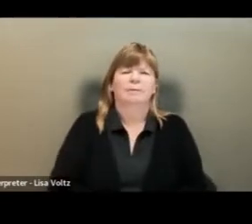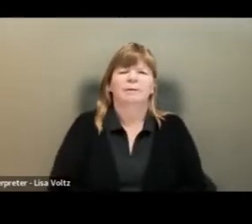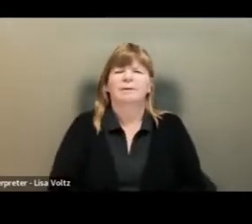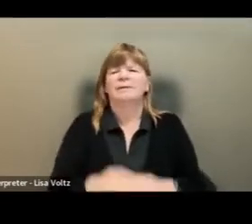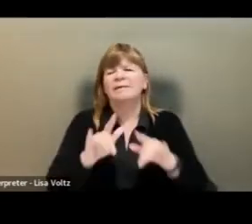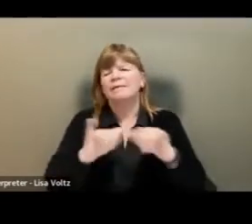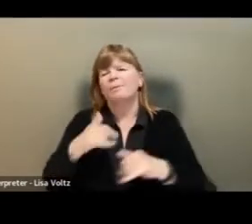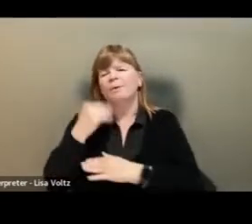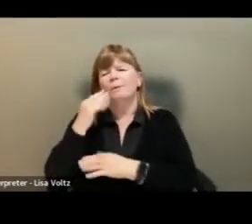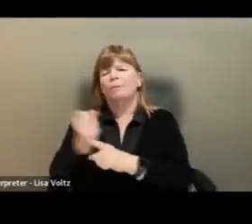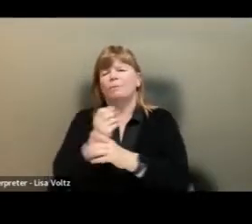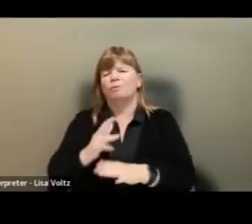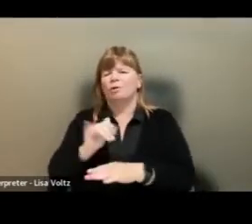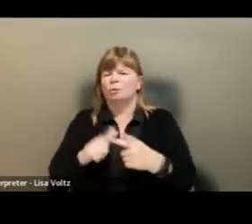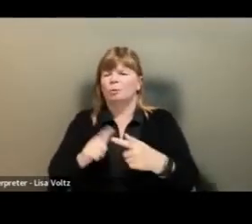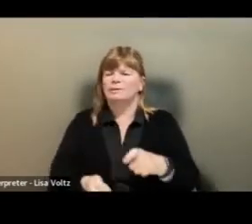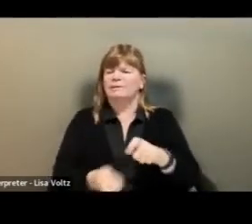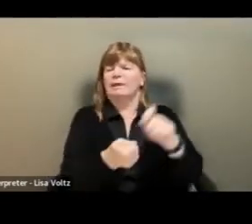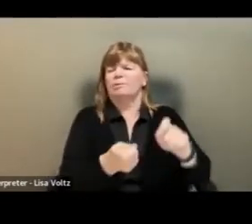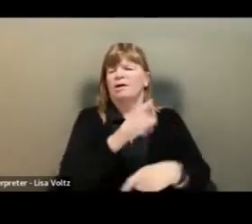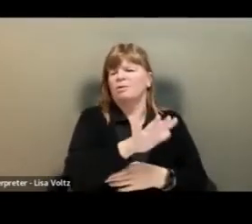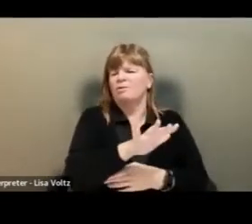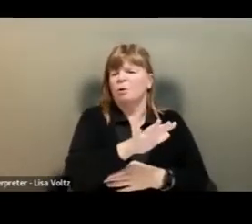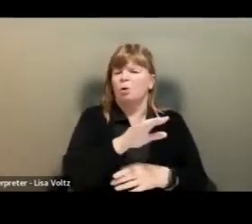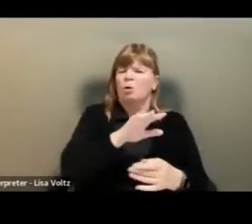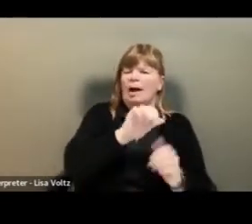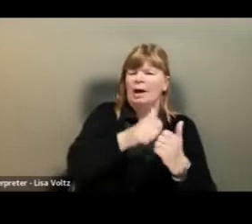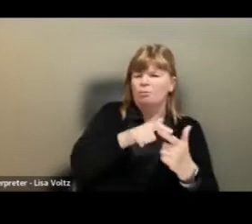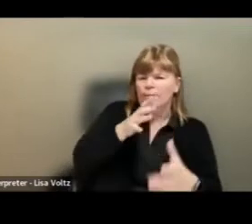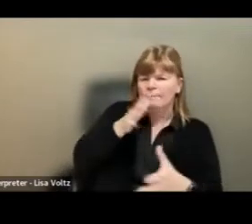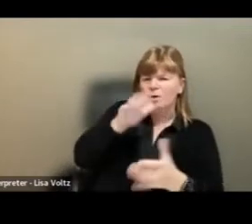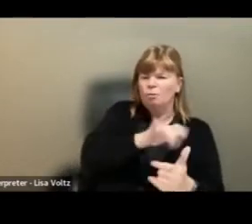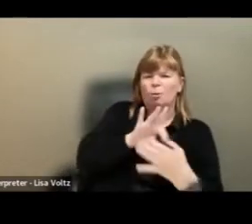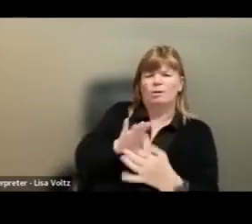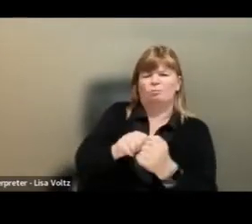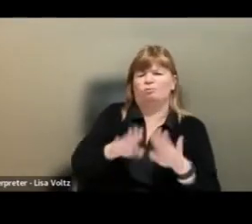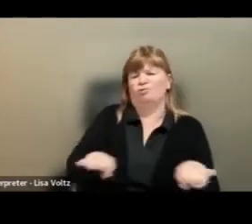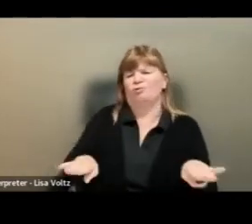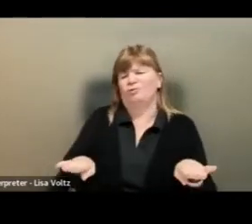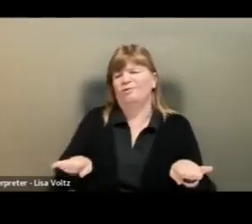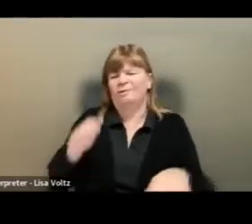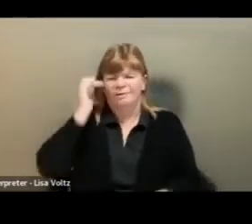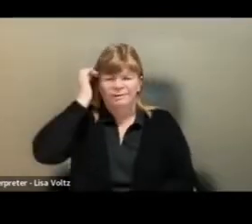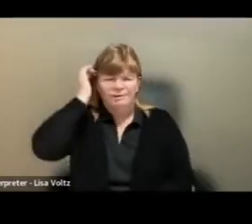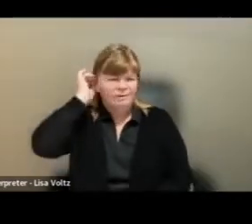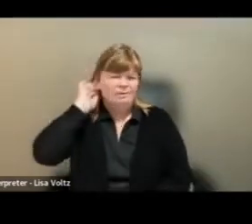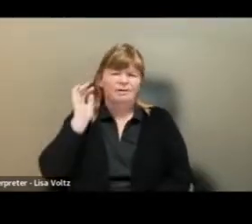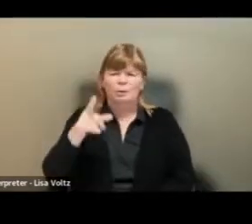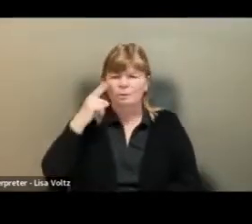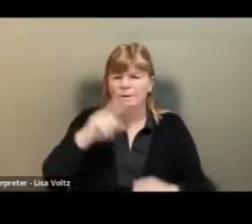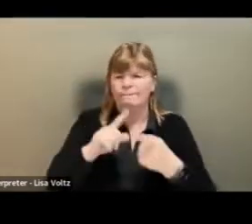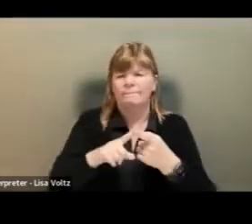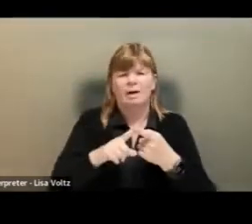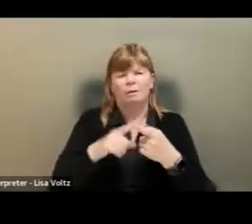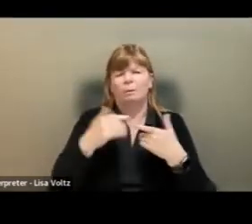know that abusers also sabotage the victim's parenting and their relationship with their children. So that is something that when we think about very,